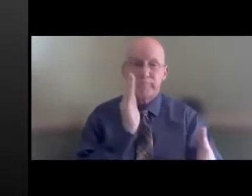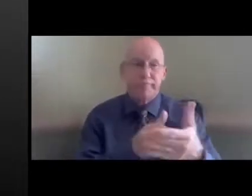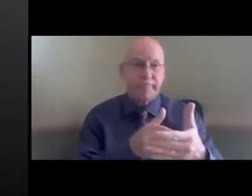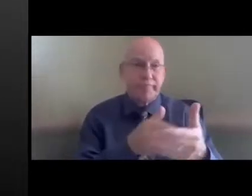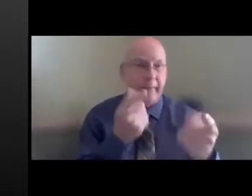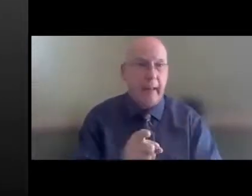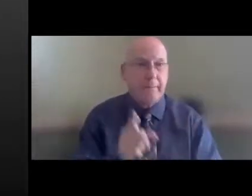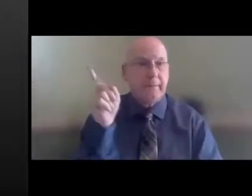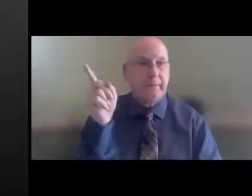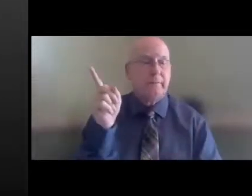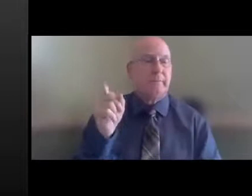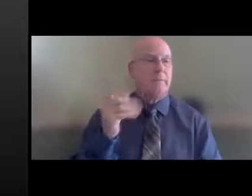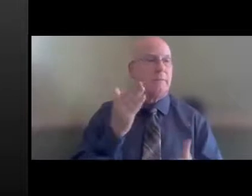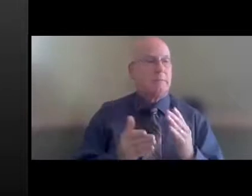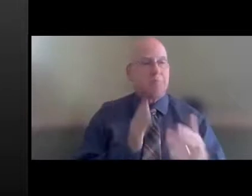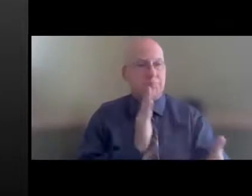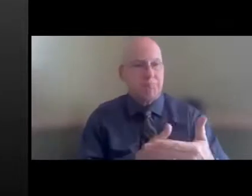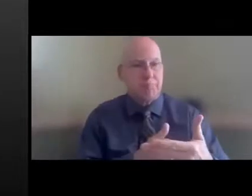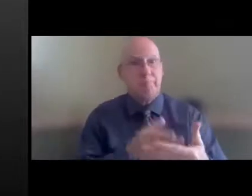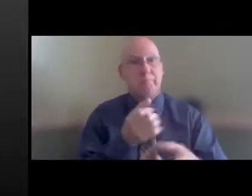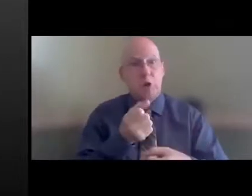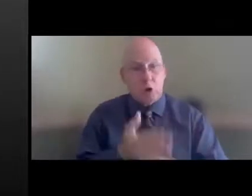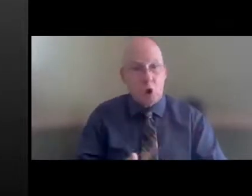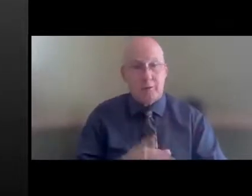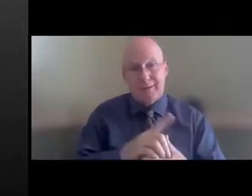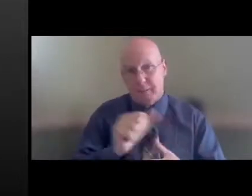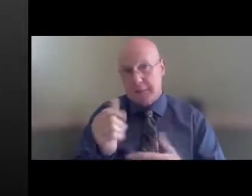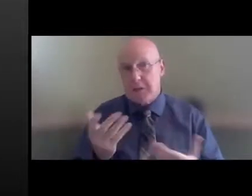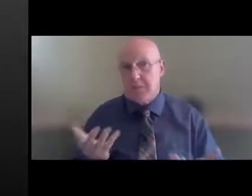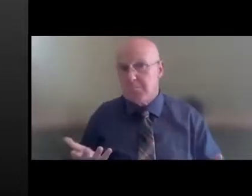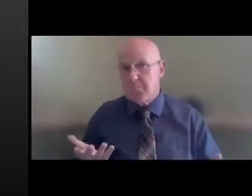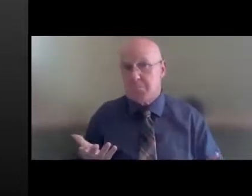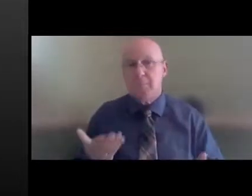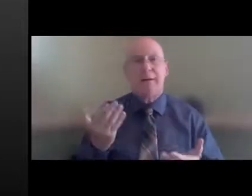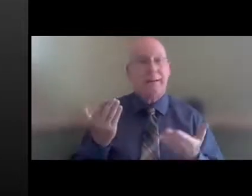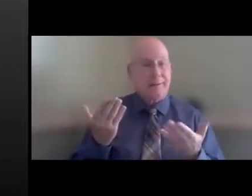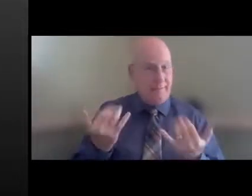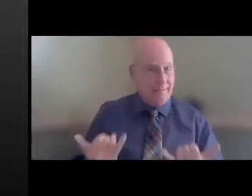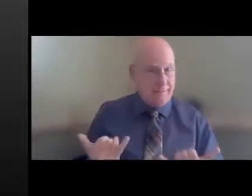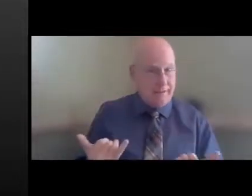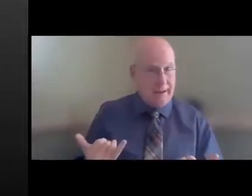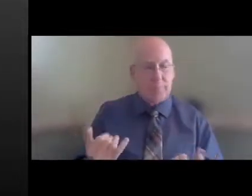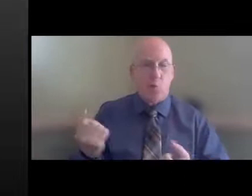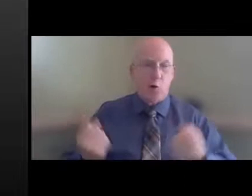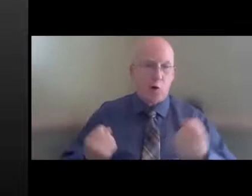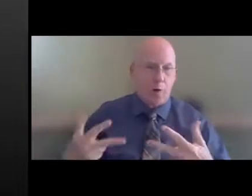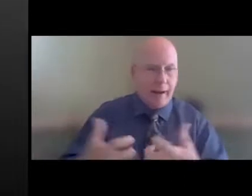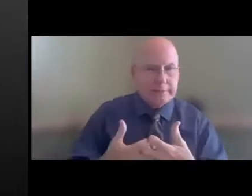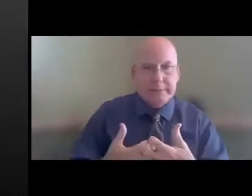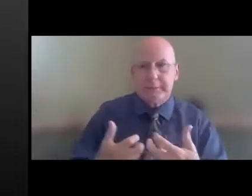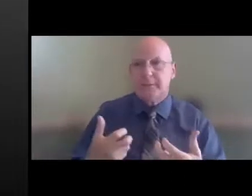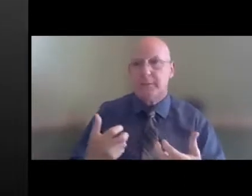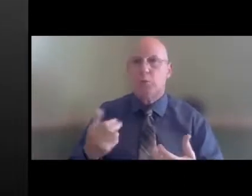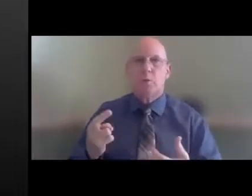the lawsuit is what caused the disability, and there's now a recovery from an auto accident or a